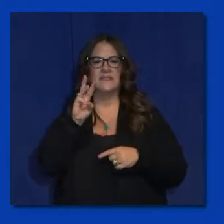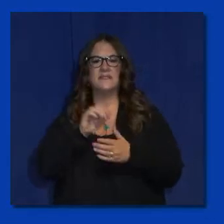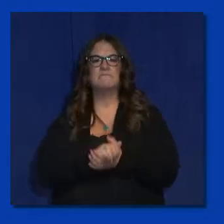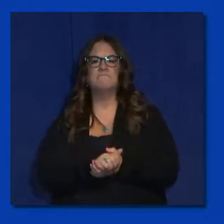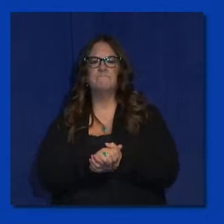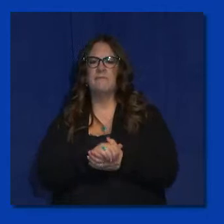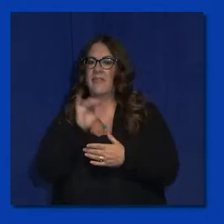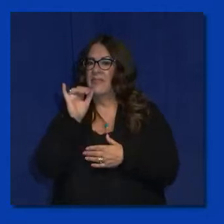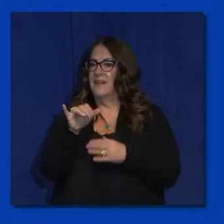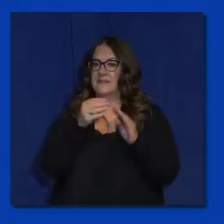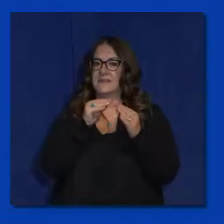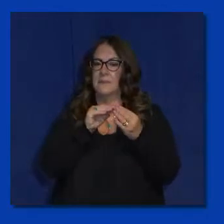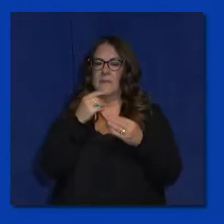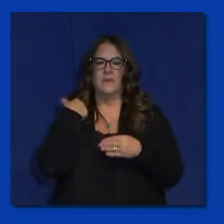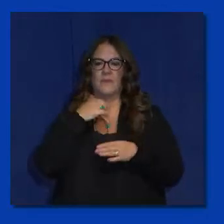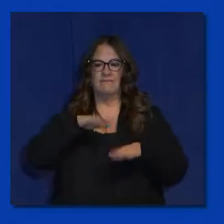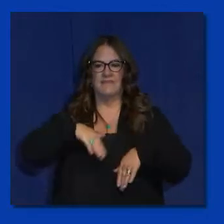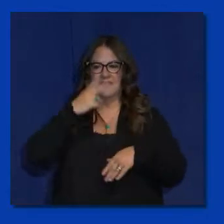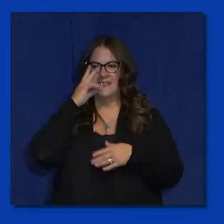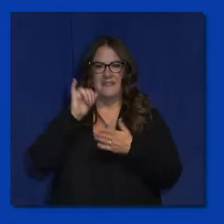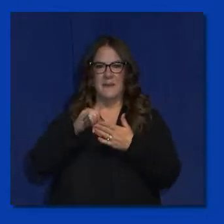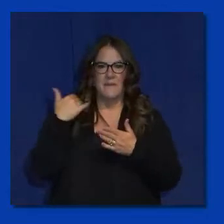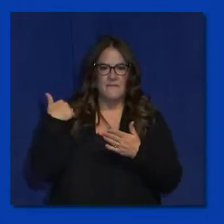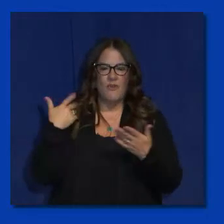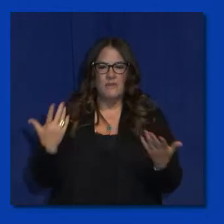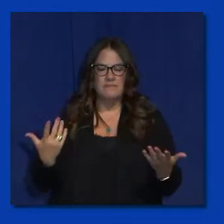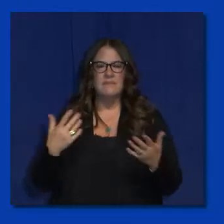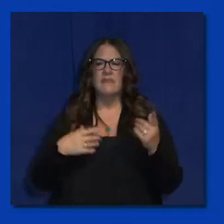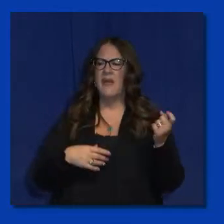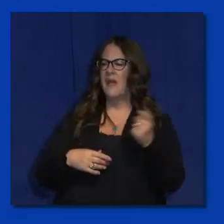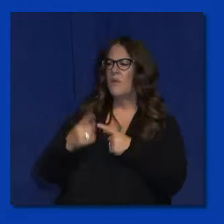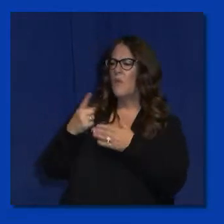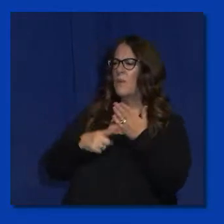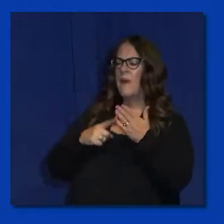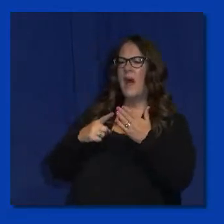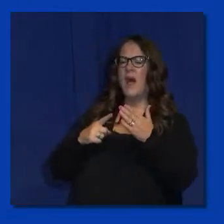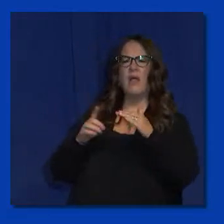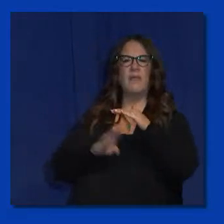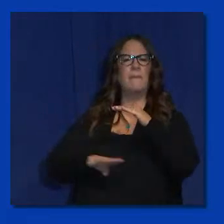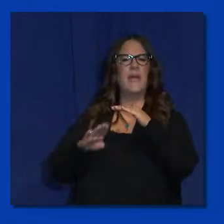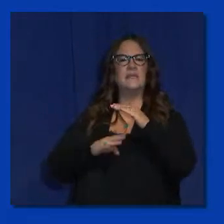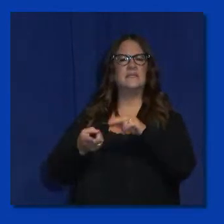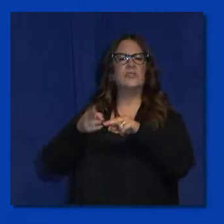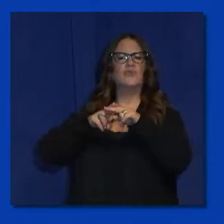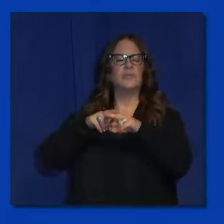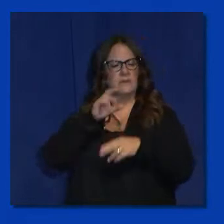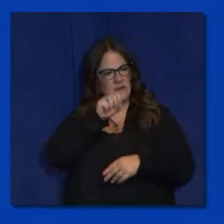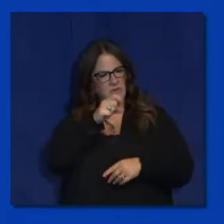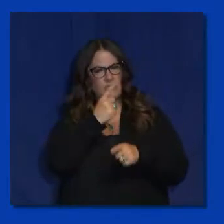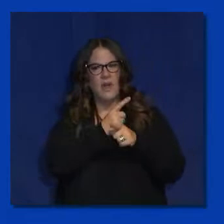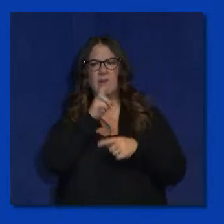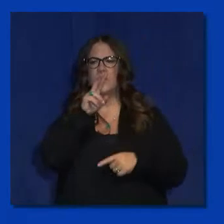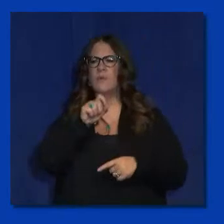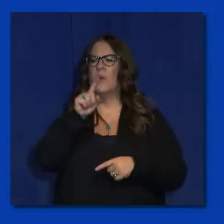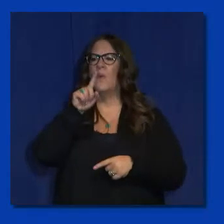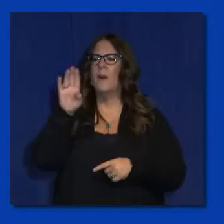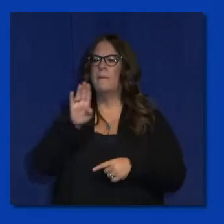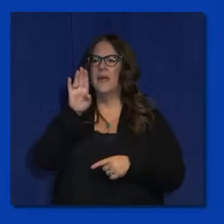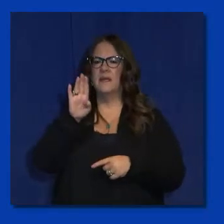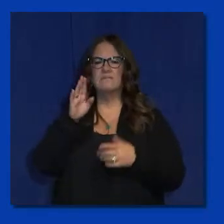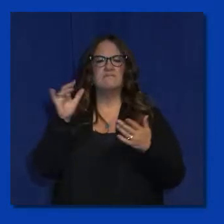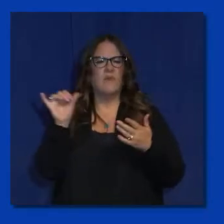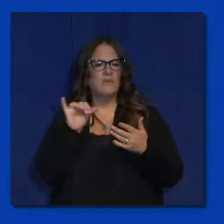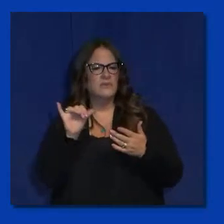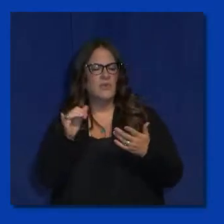6.56. That's a number we haven't seen. But they said, what about the base increase? And that's reflected as well, the $2.1 billion right above it. In